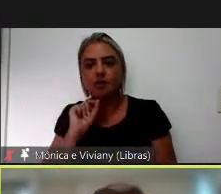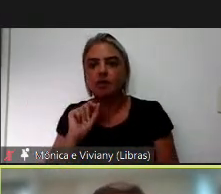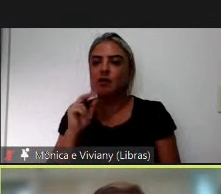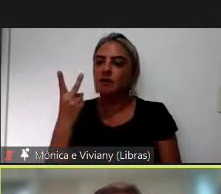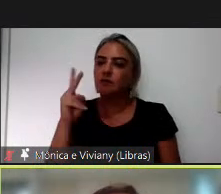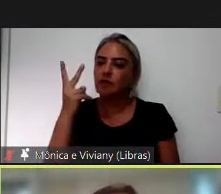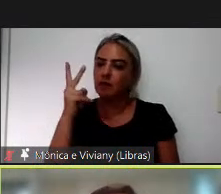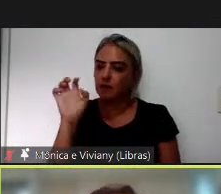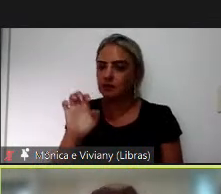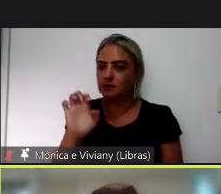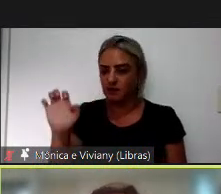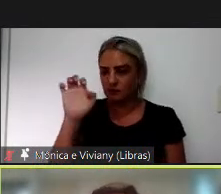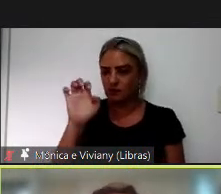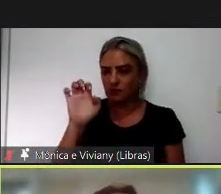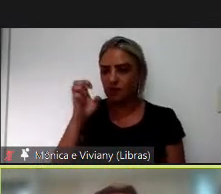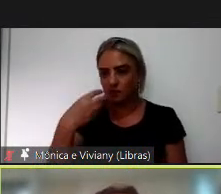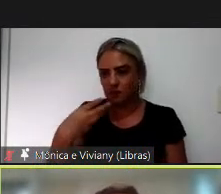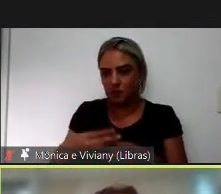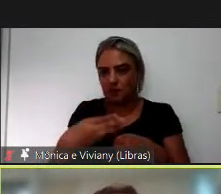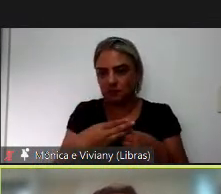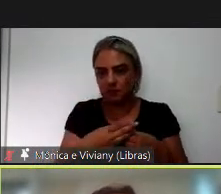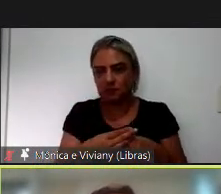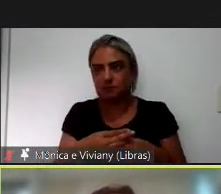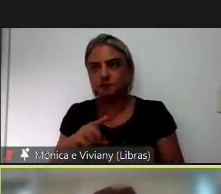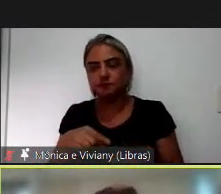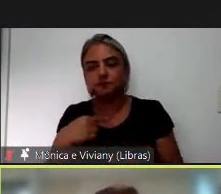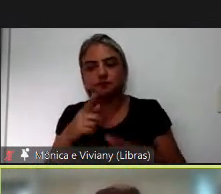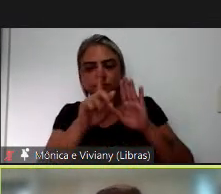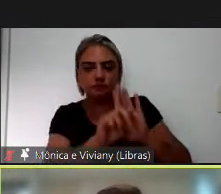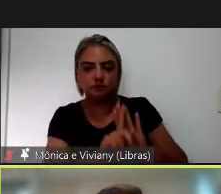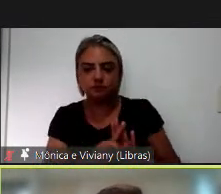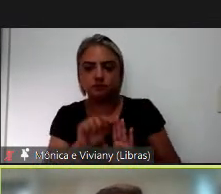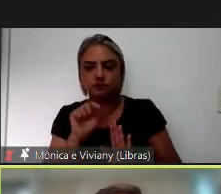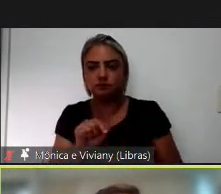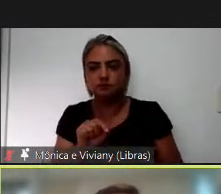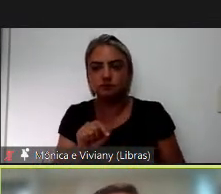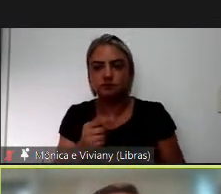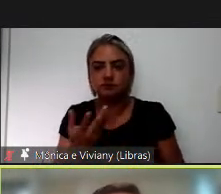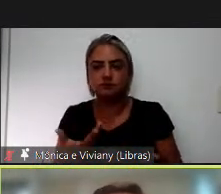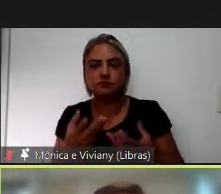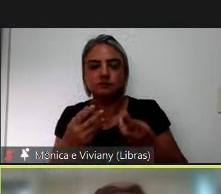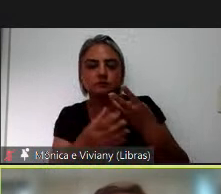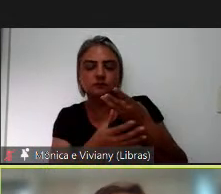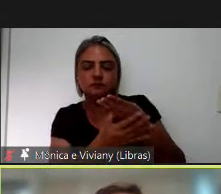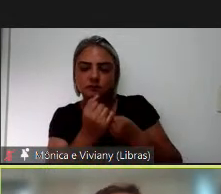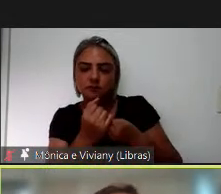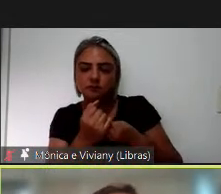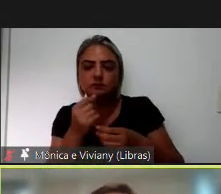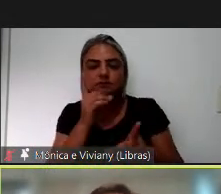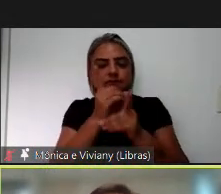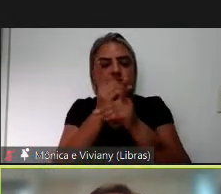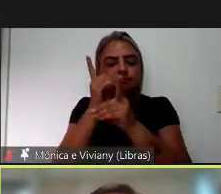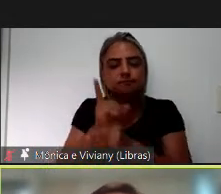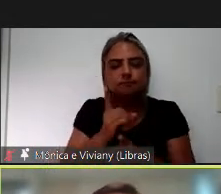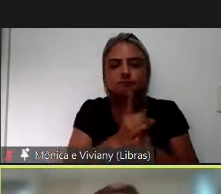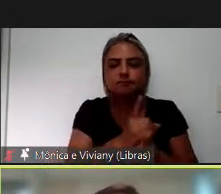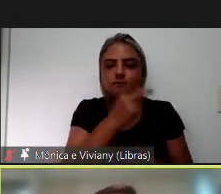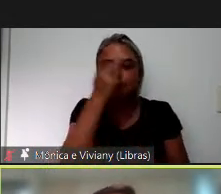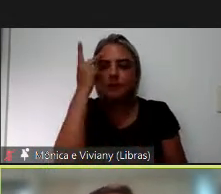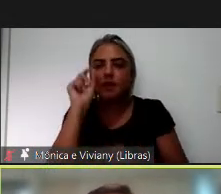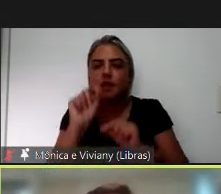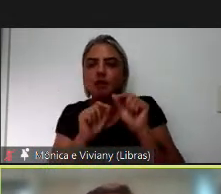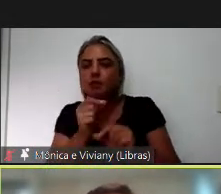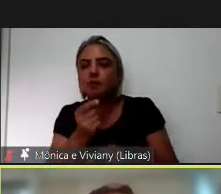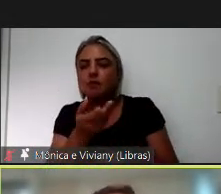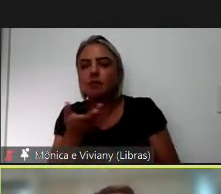public policies to make it possible in municipal level and state level. The management here is done in a tripartite way to identify